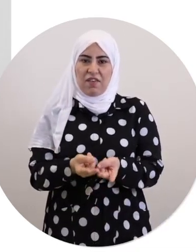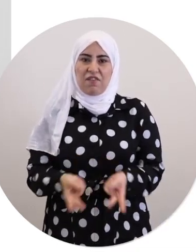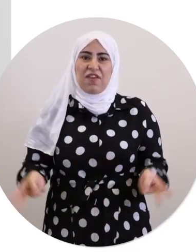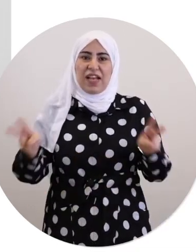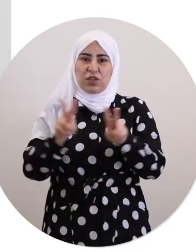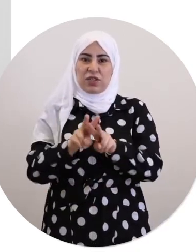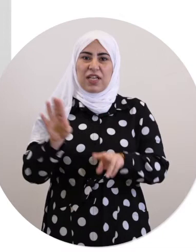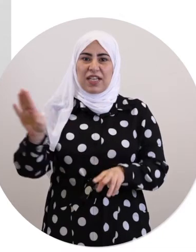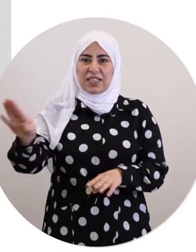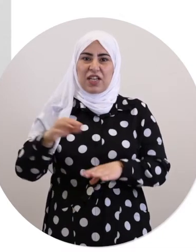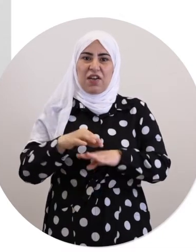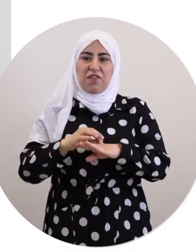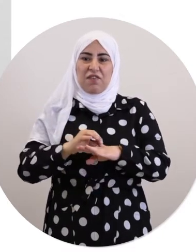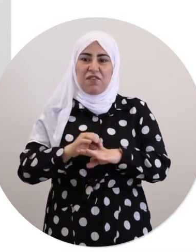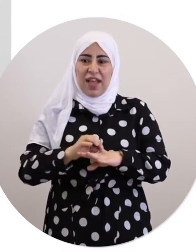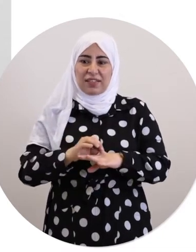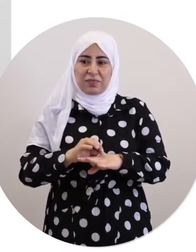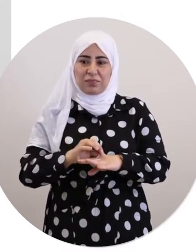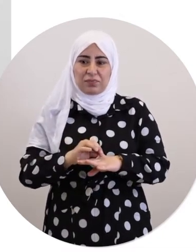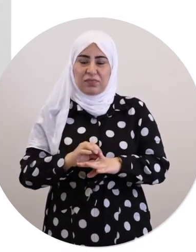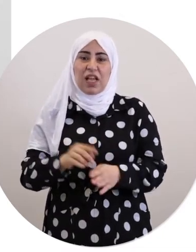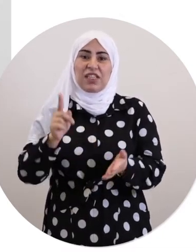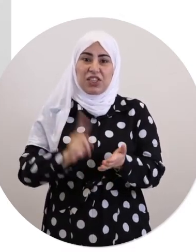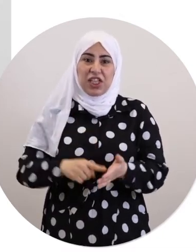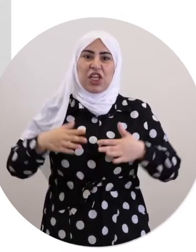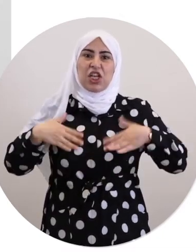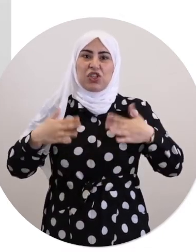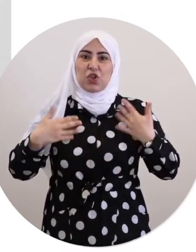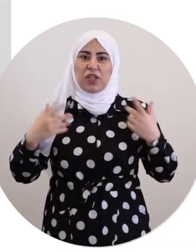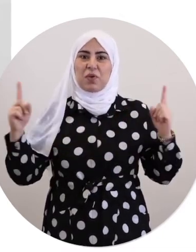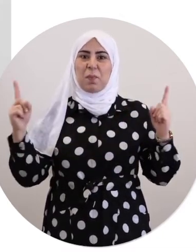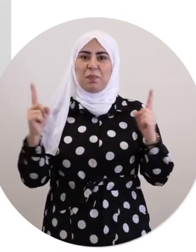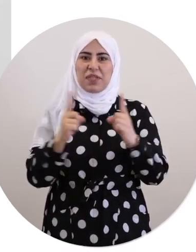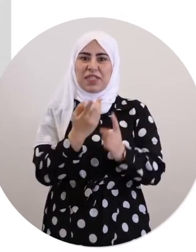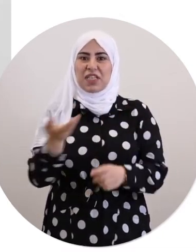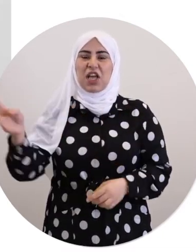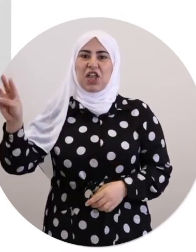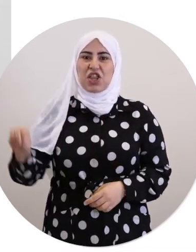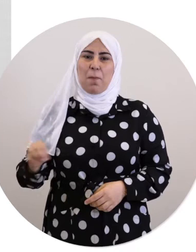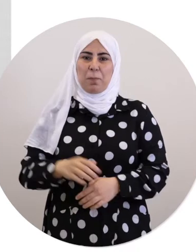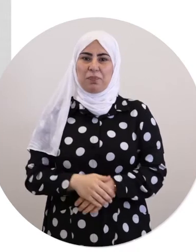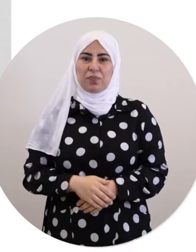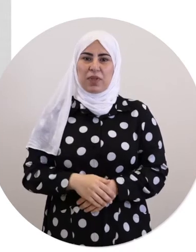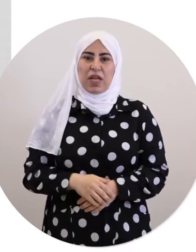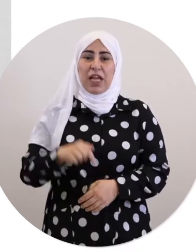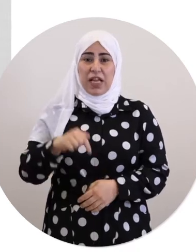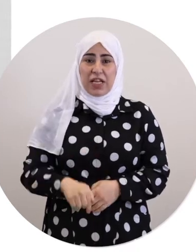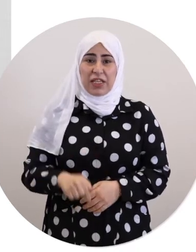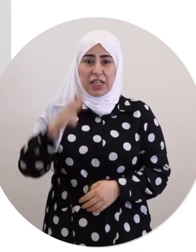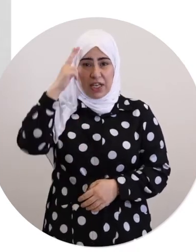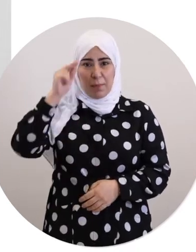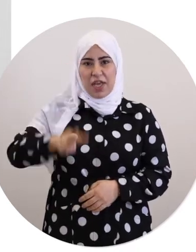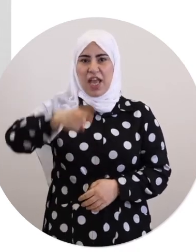really enjoyed meeting them. Now, this is a regular sentence. If I want to show that he really, really values his fans, I'm going to